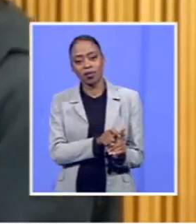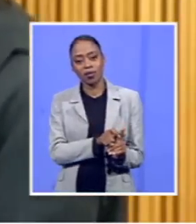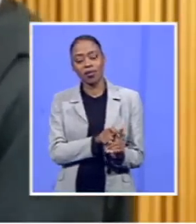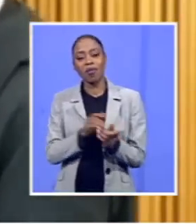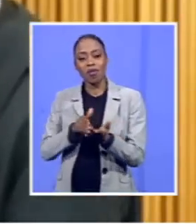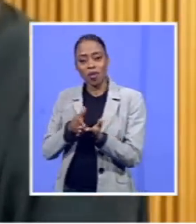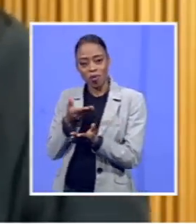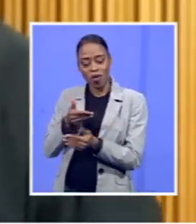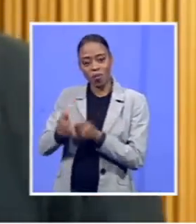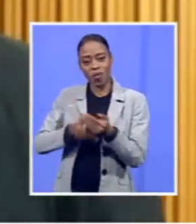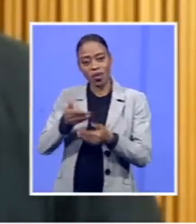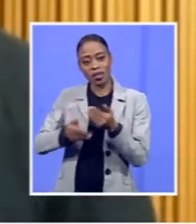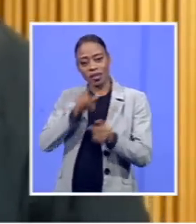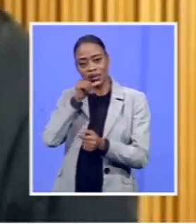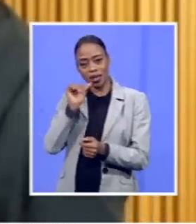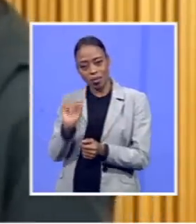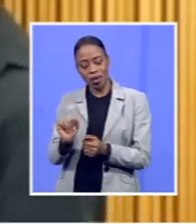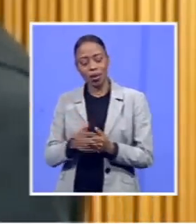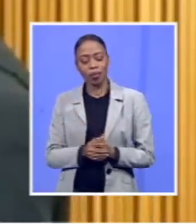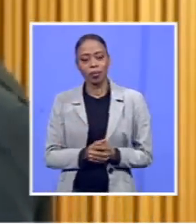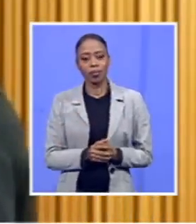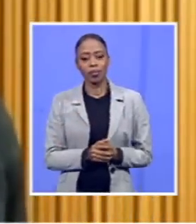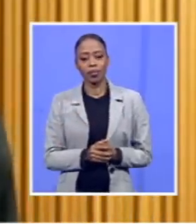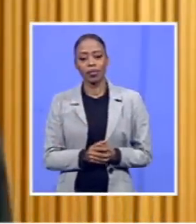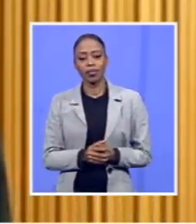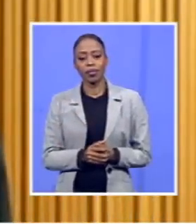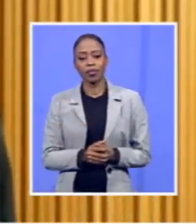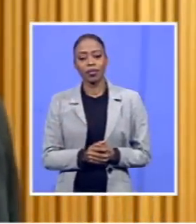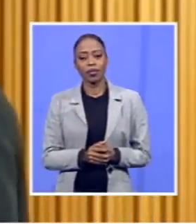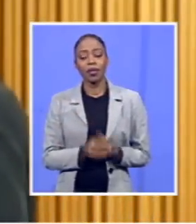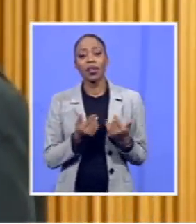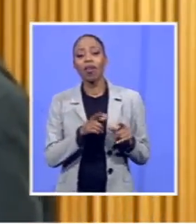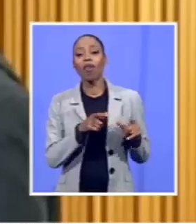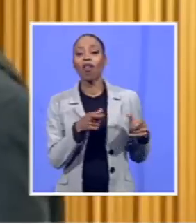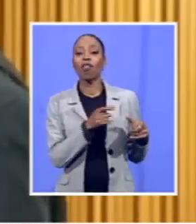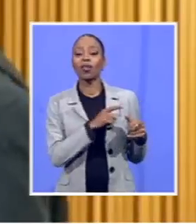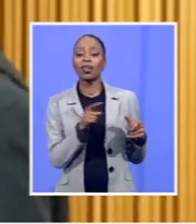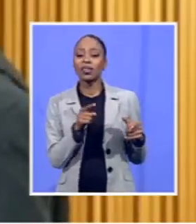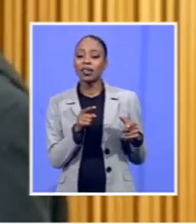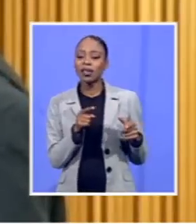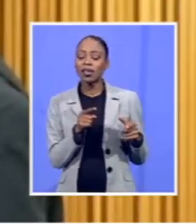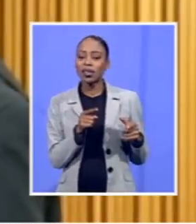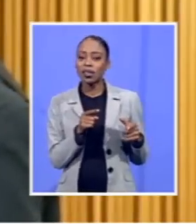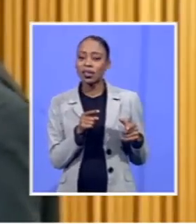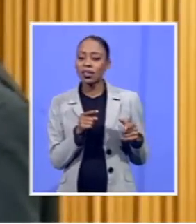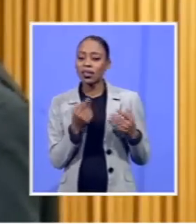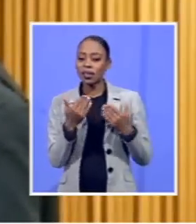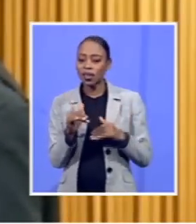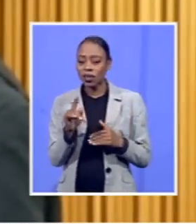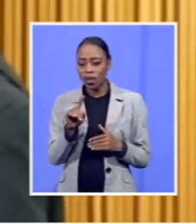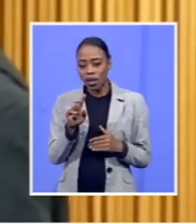removal proceedings. So the committee of the National Assembly must be what is colloquially referred to as Section